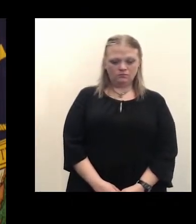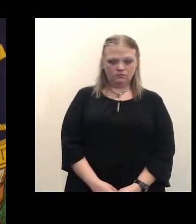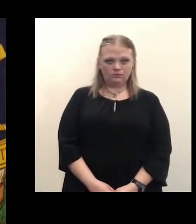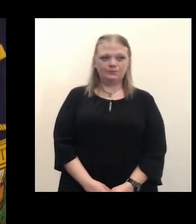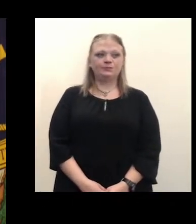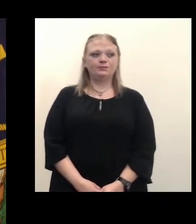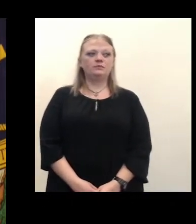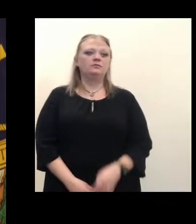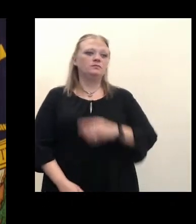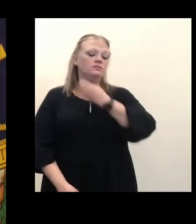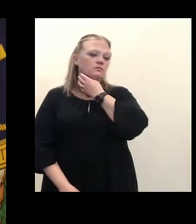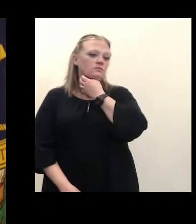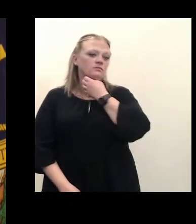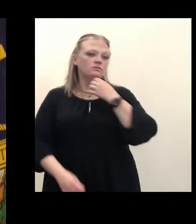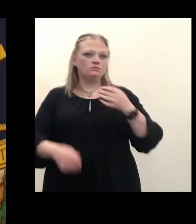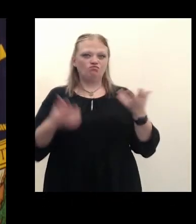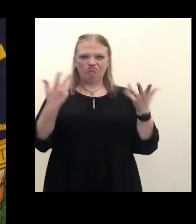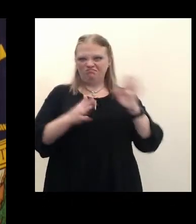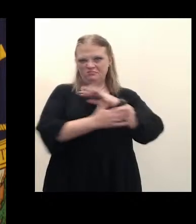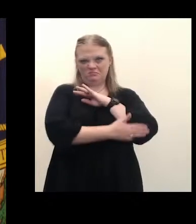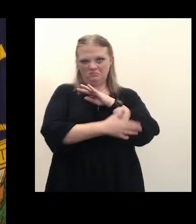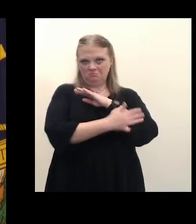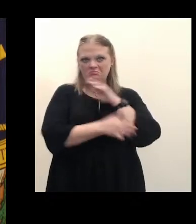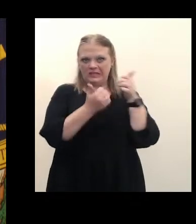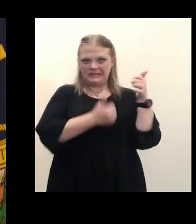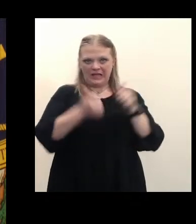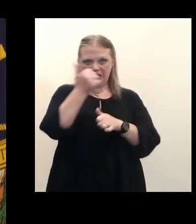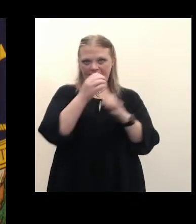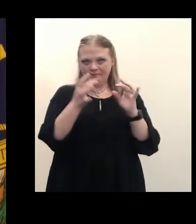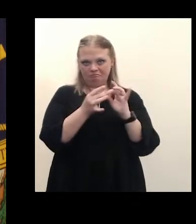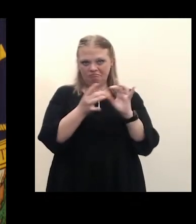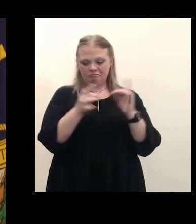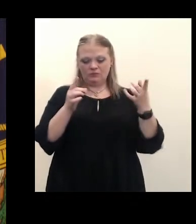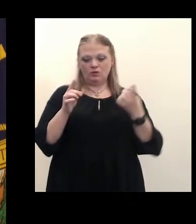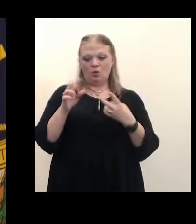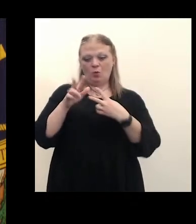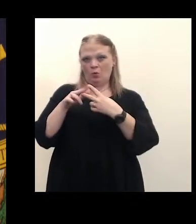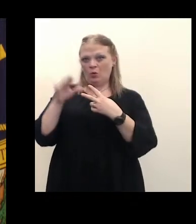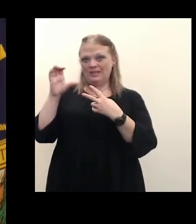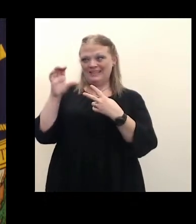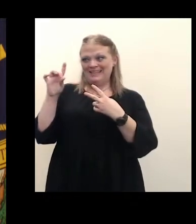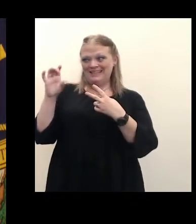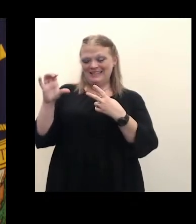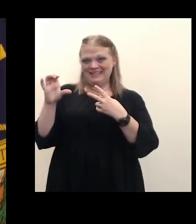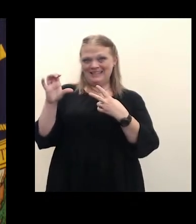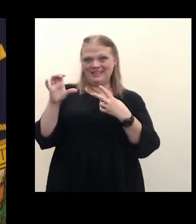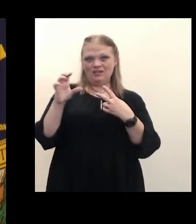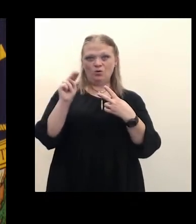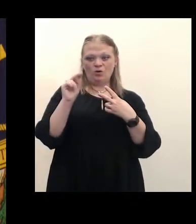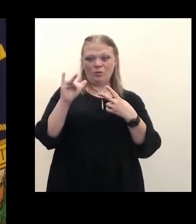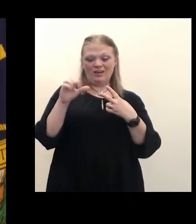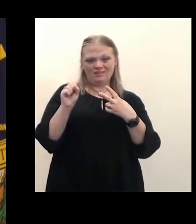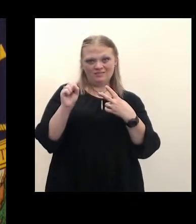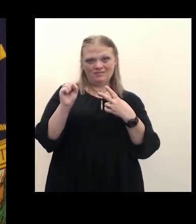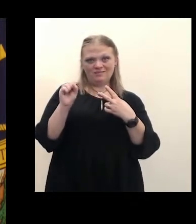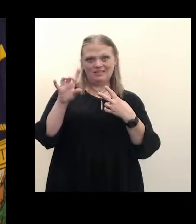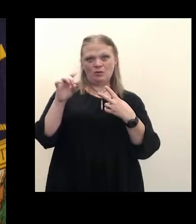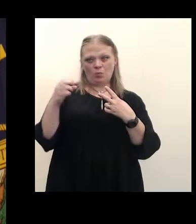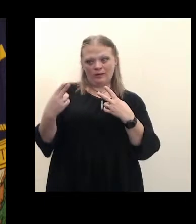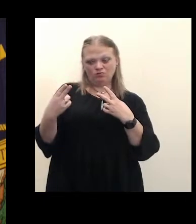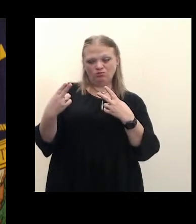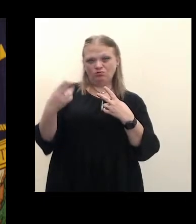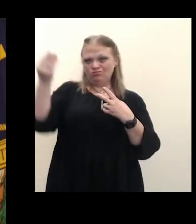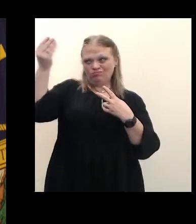So, as the county executive mentioned, neither the CDC nor the New York State Health Department offers any specific guidance